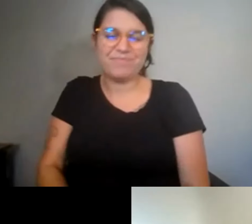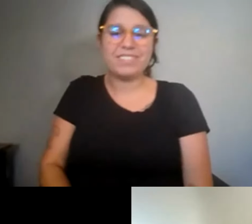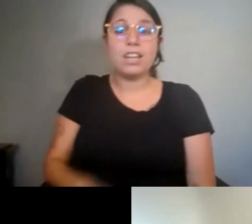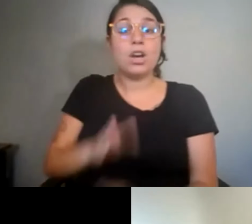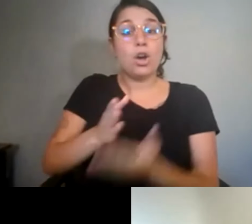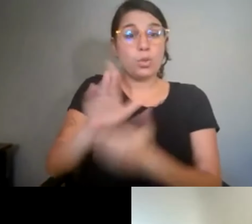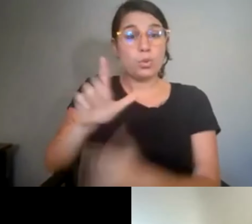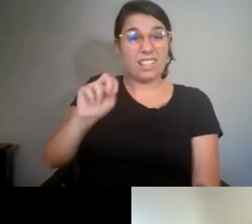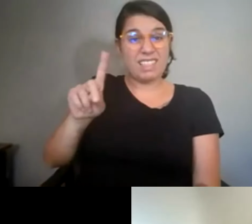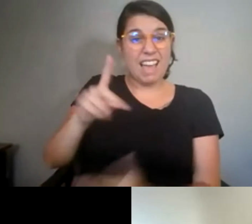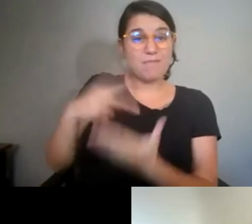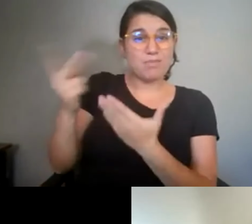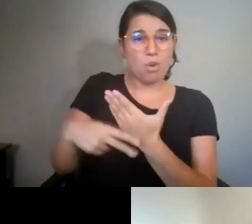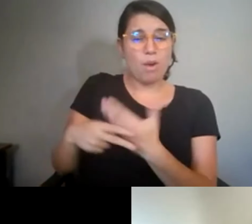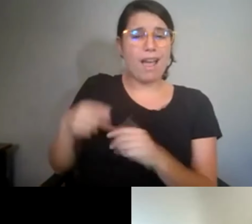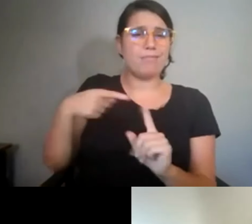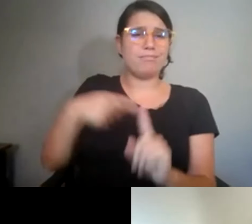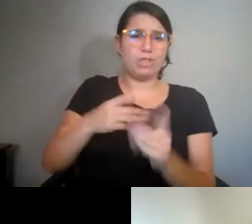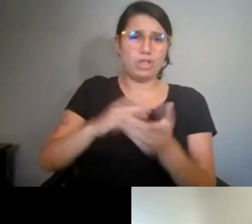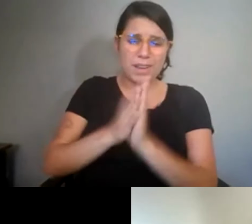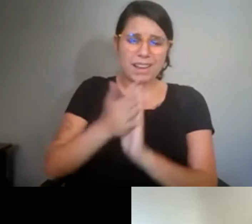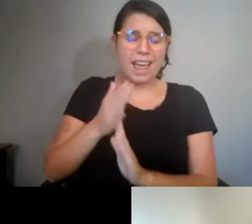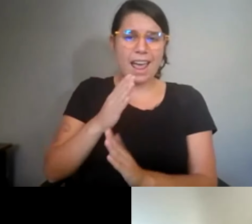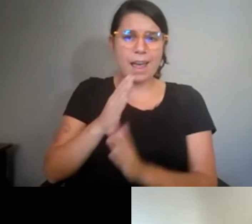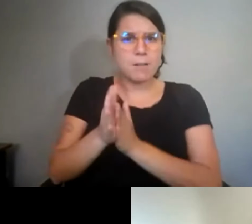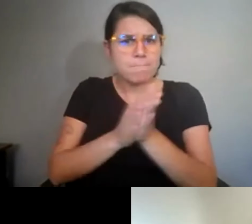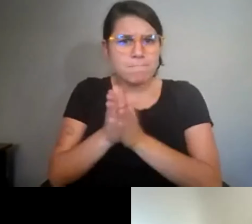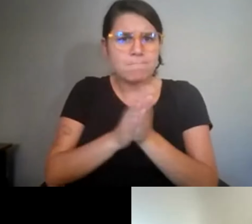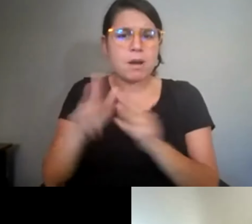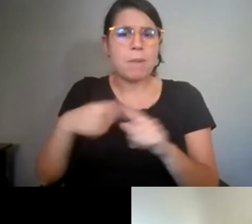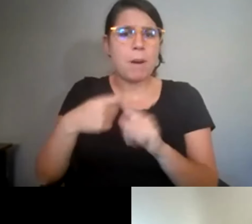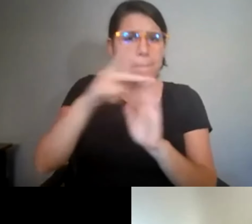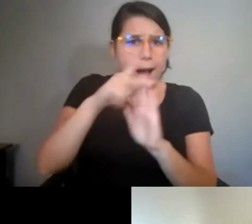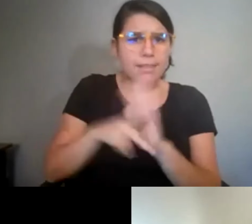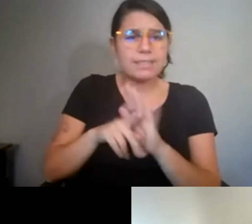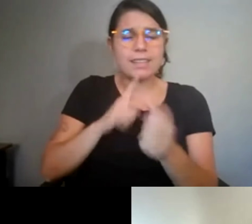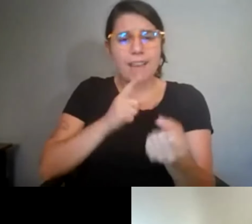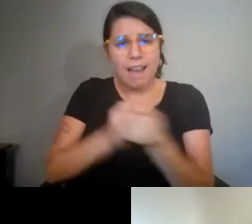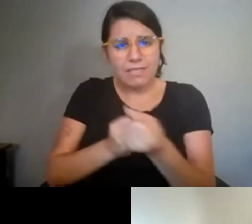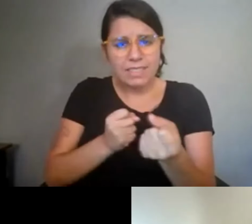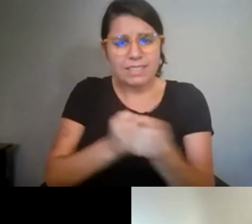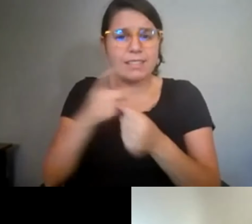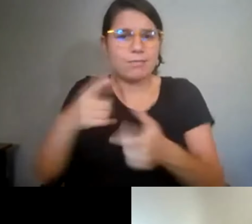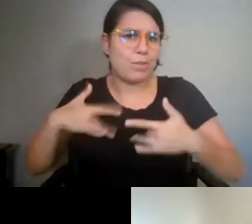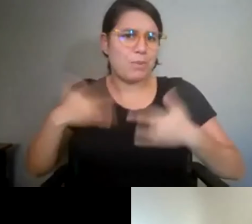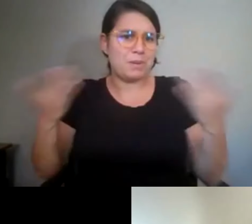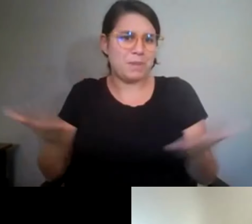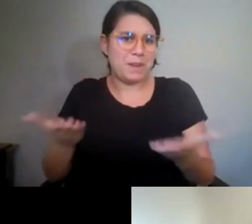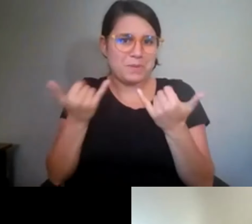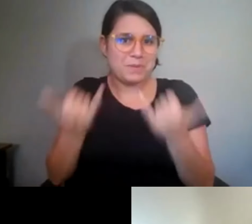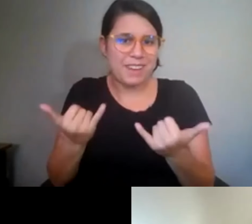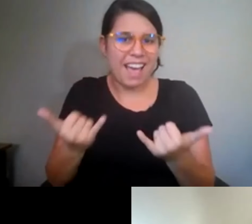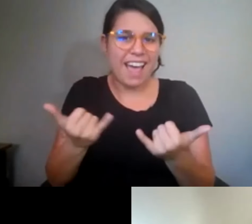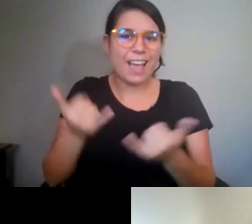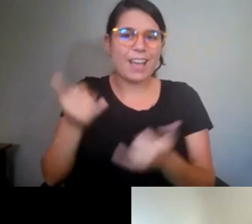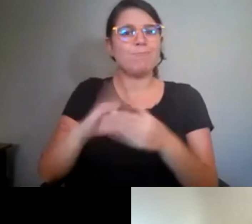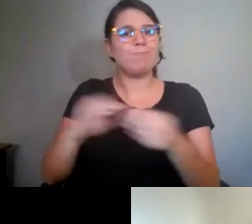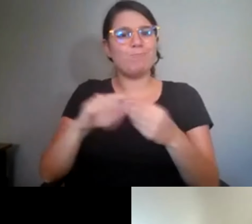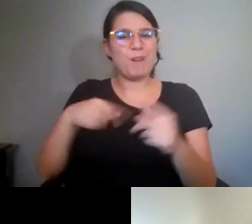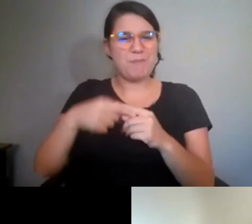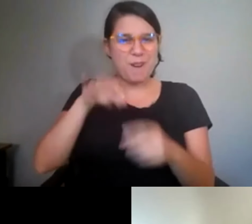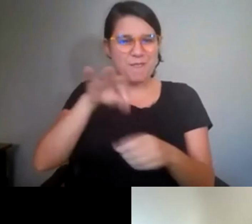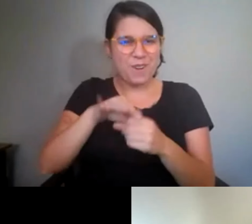Dr. Silverman has become passionate about policy and advocacy, and she is thrilled to be here today to talk to you about voting rights and